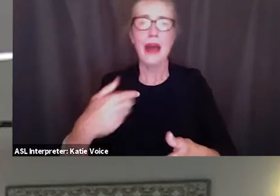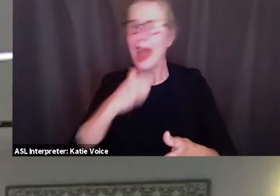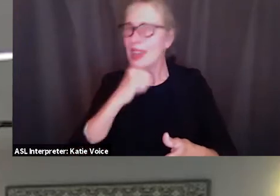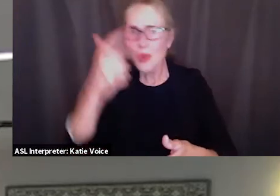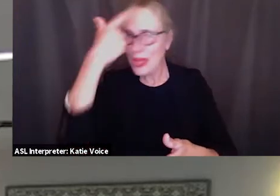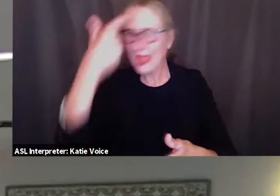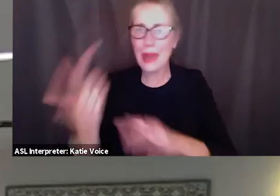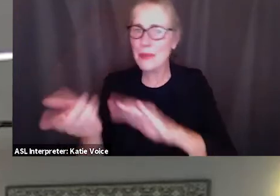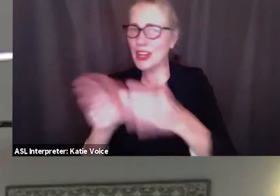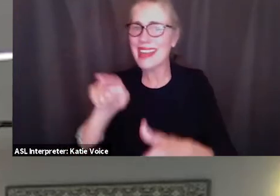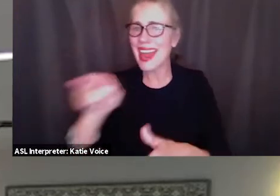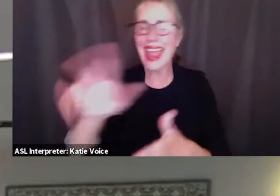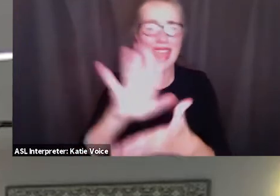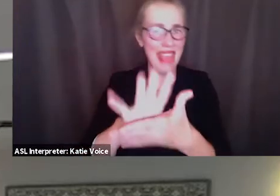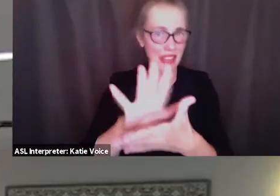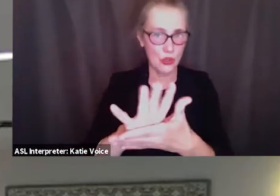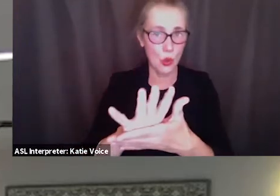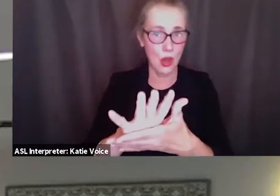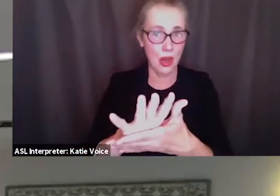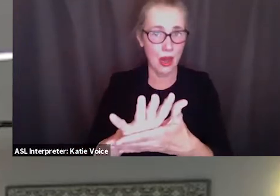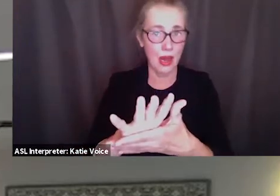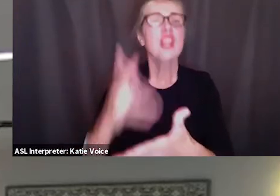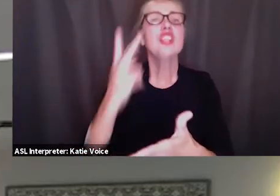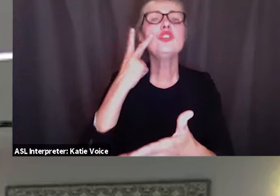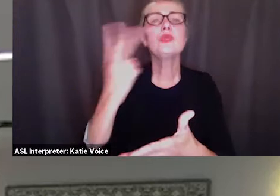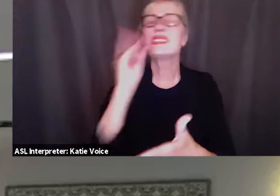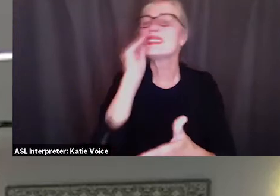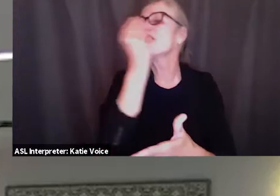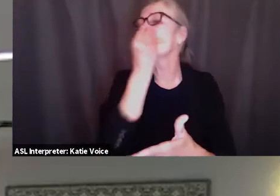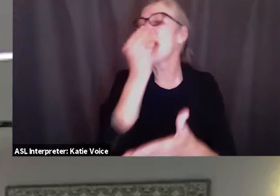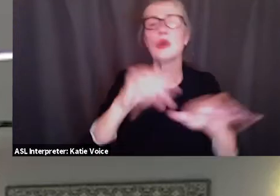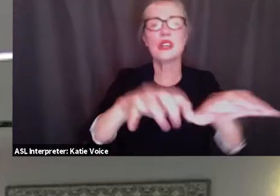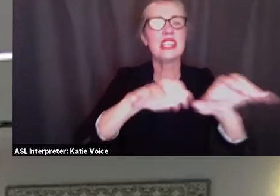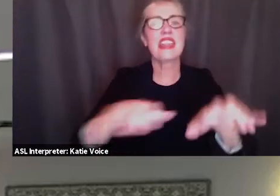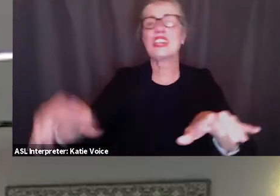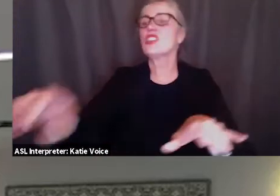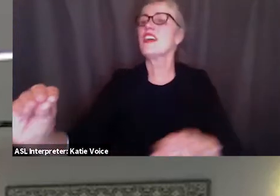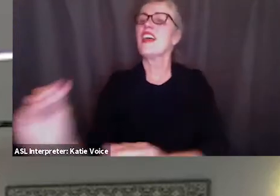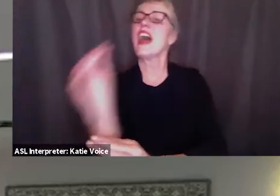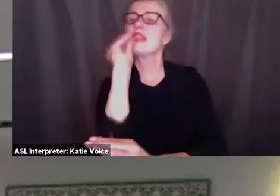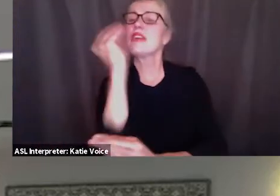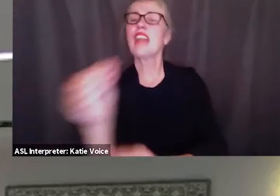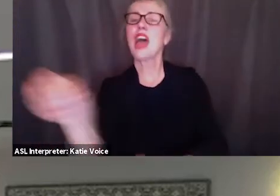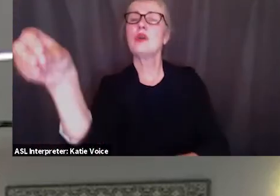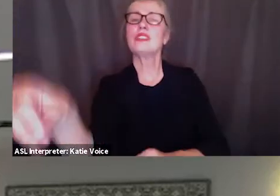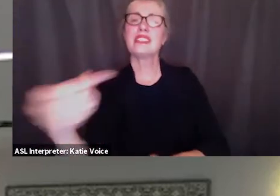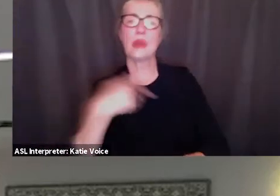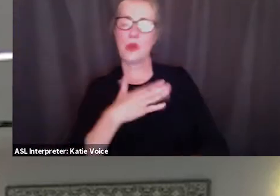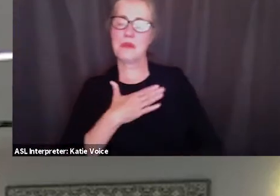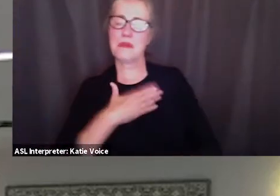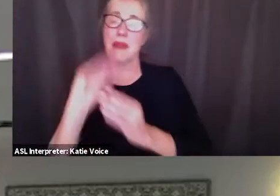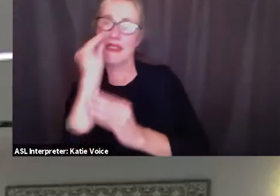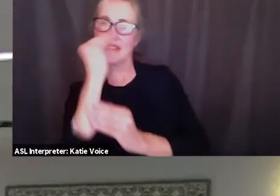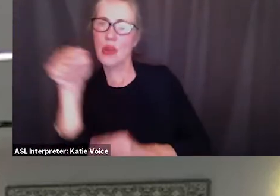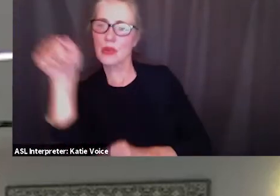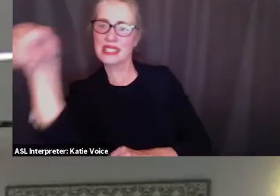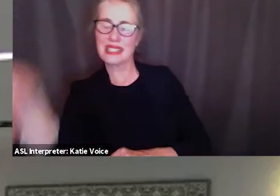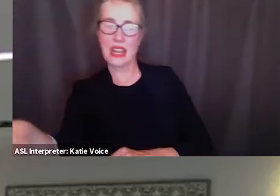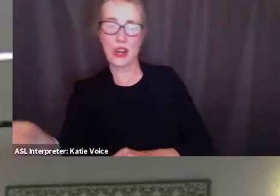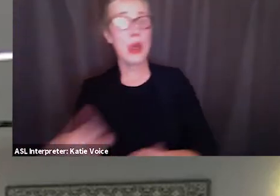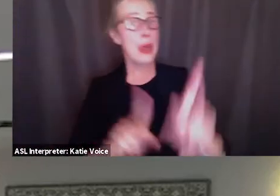and the game needs to stop, and people need to come out and be bold and speak up and speak their mind and tell their